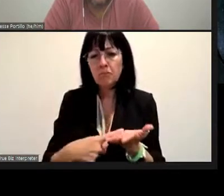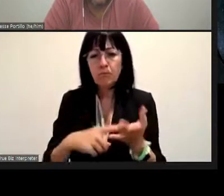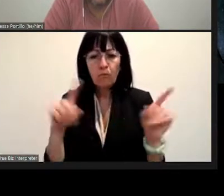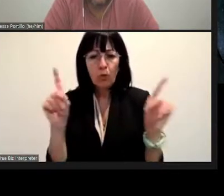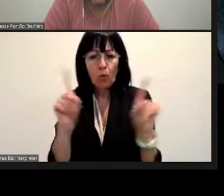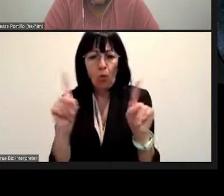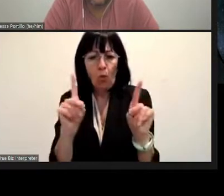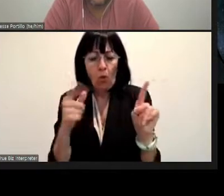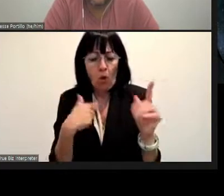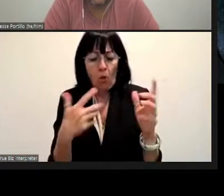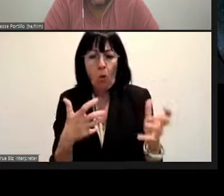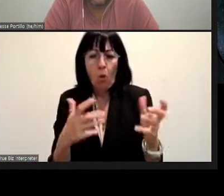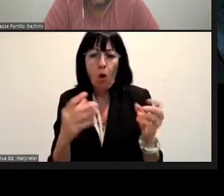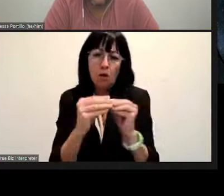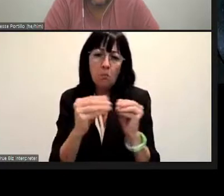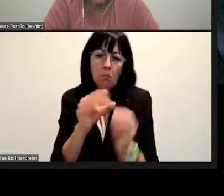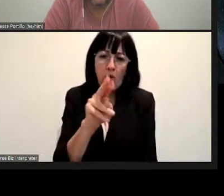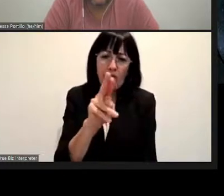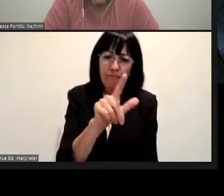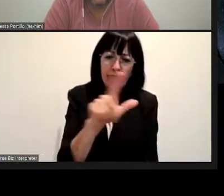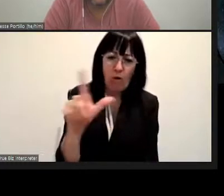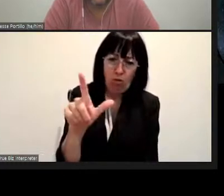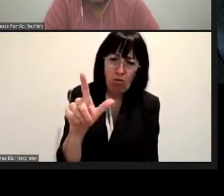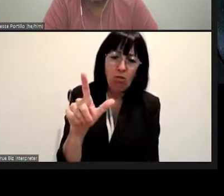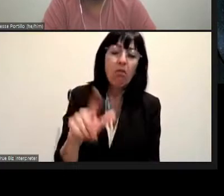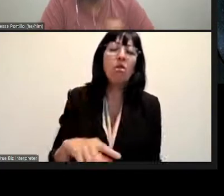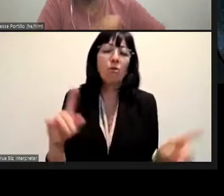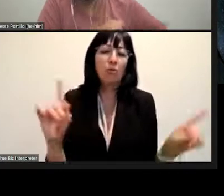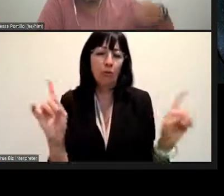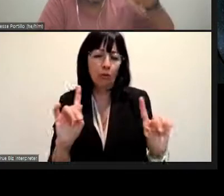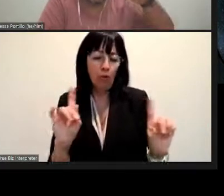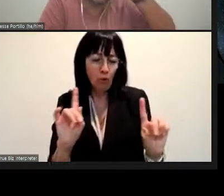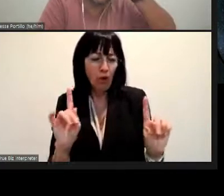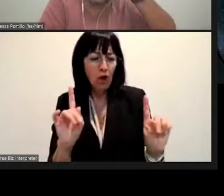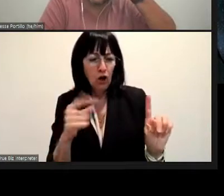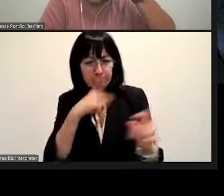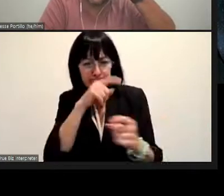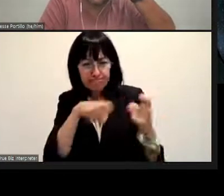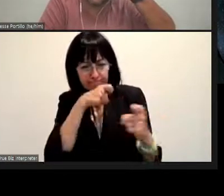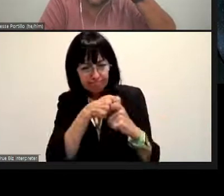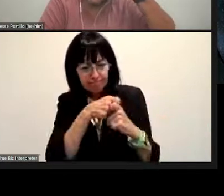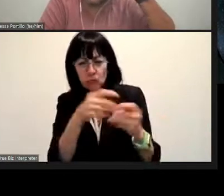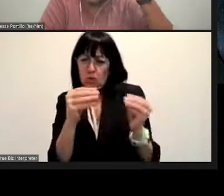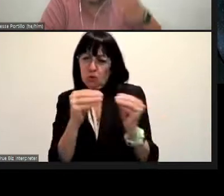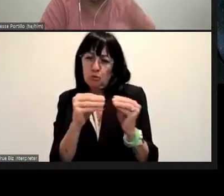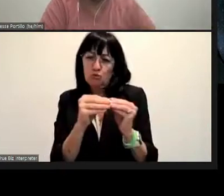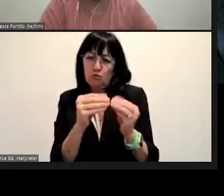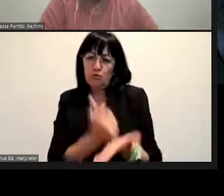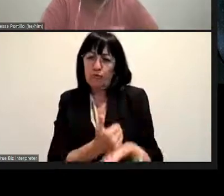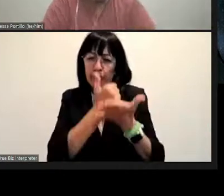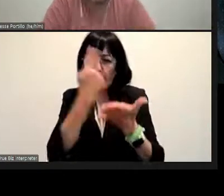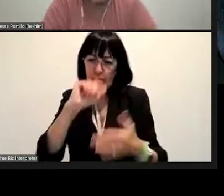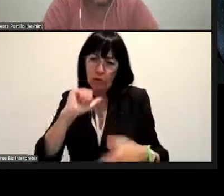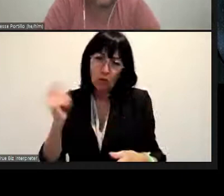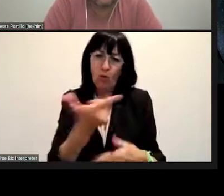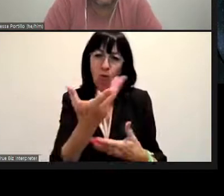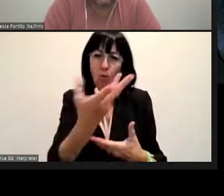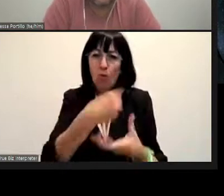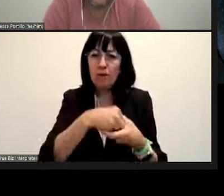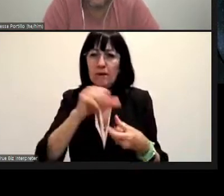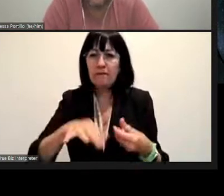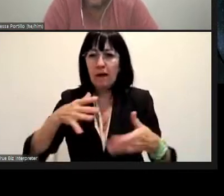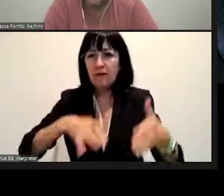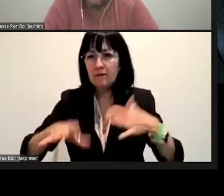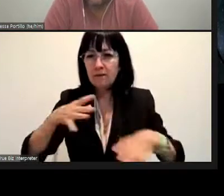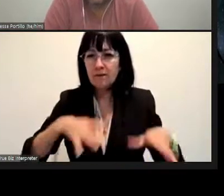Where can we use fitted? Again, specificity, I think that's more helpful for everyone in the fitting, because you'll know exactly